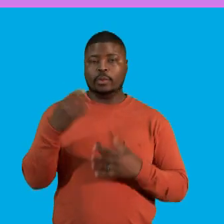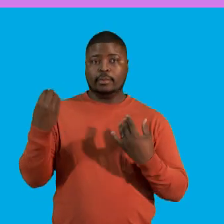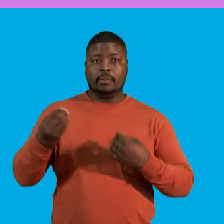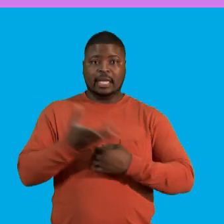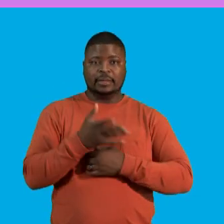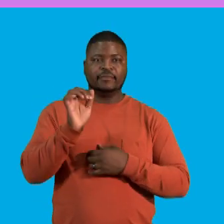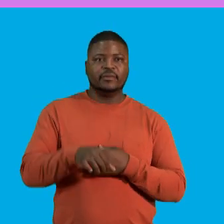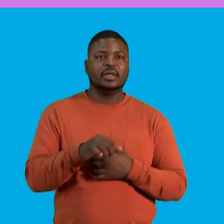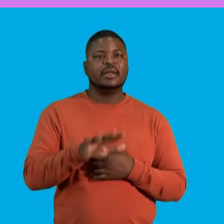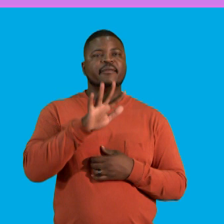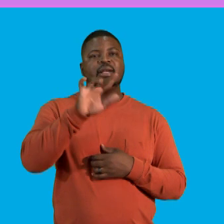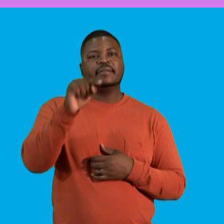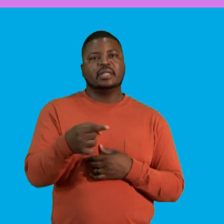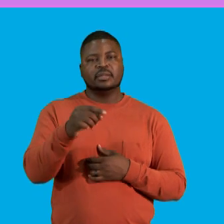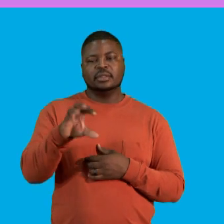lot.